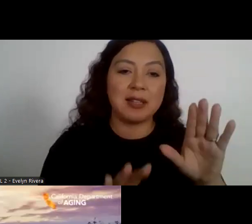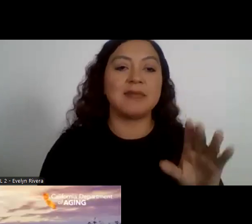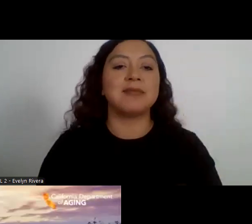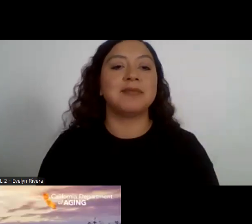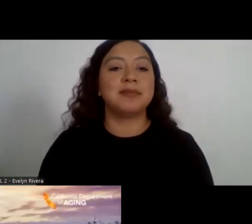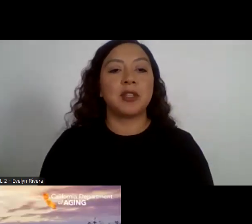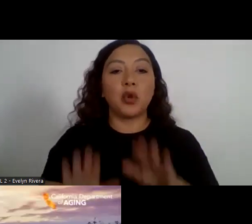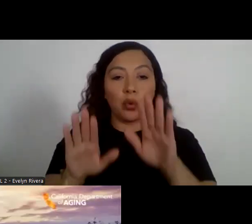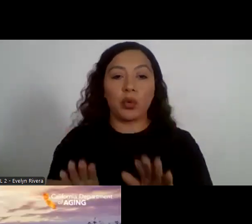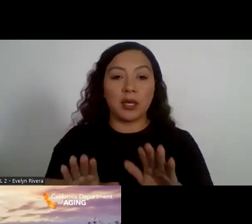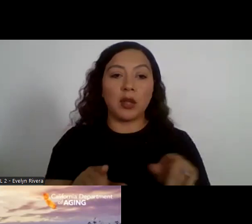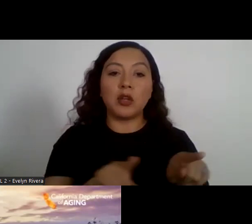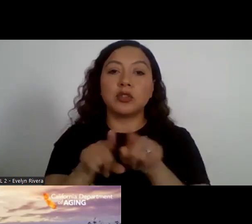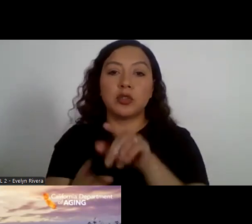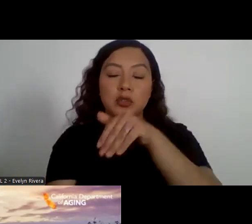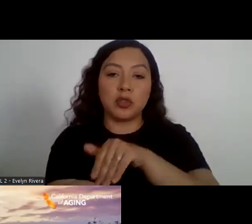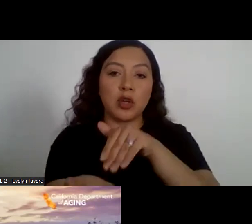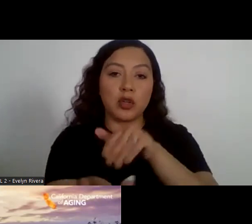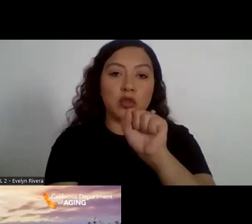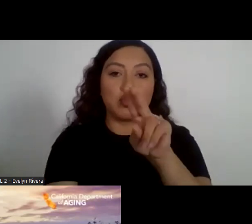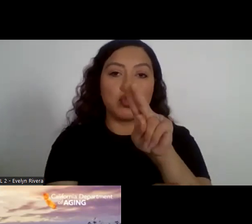And we also know that Dr. Sue Alhassan will be